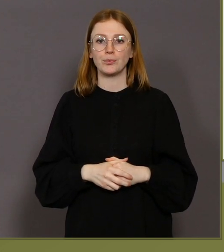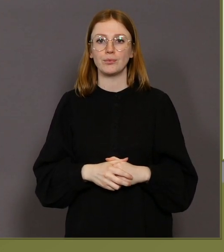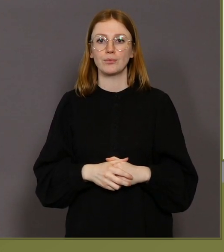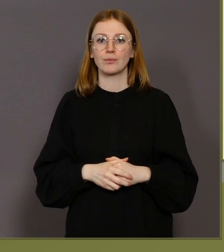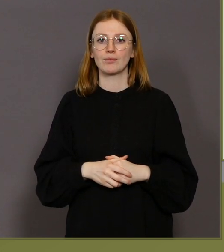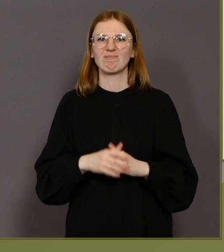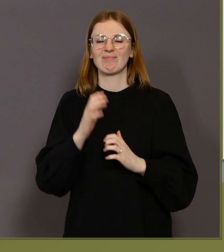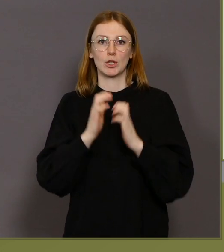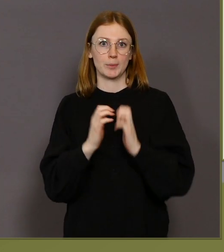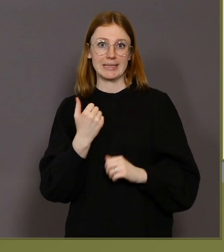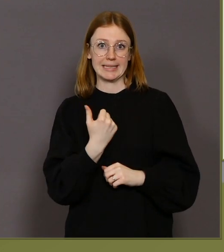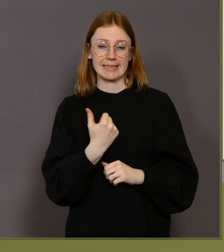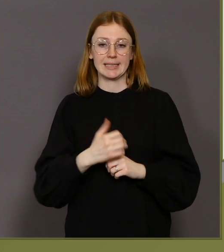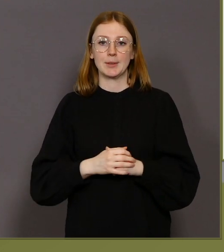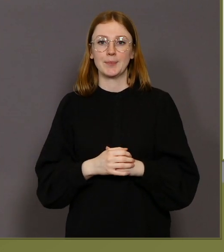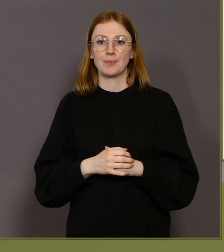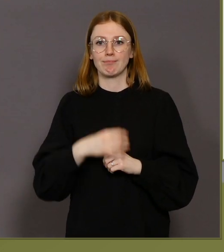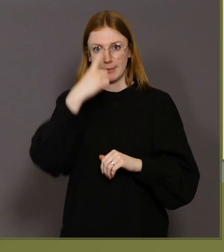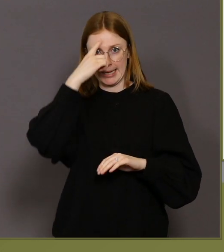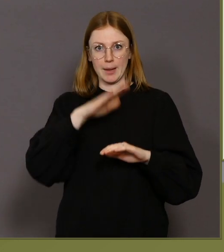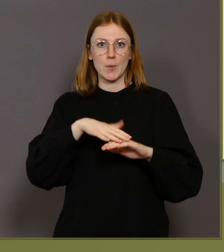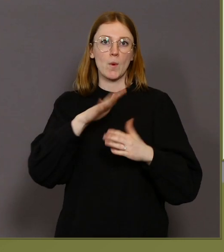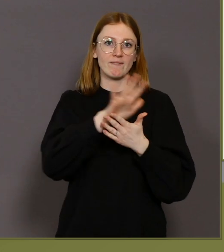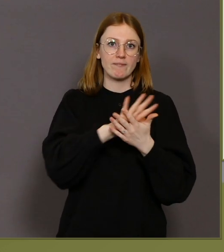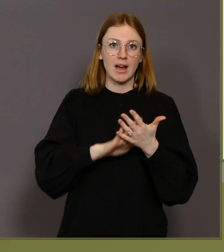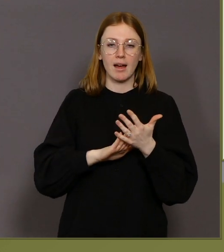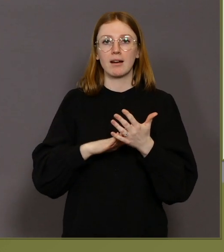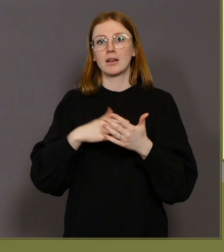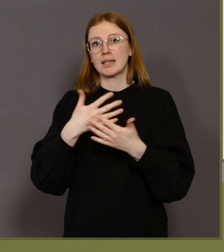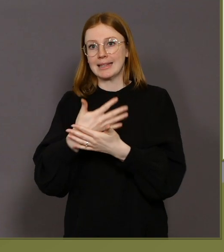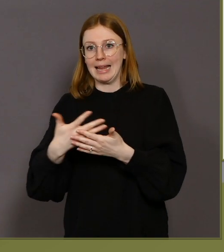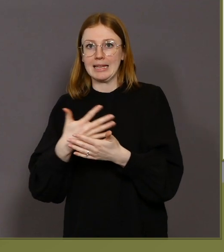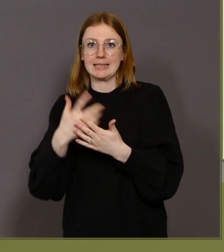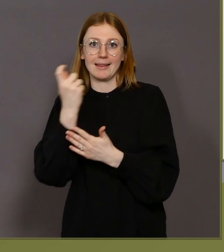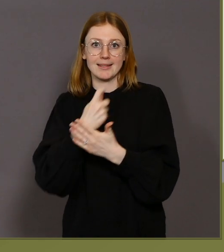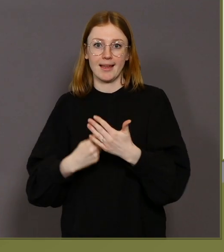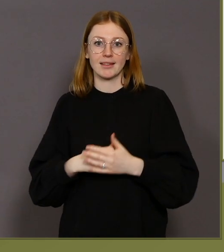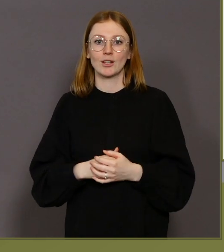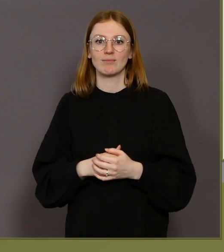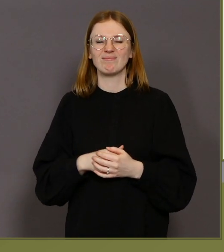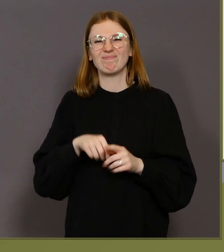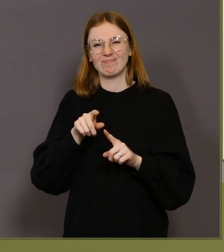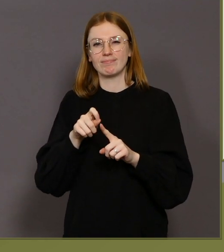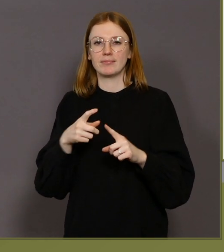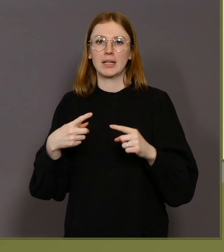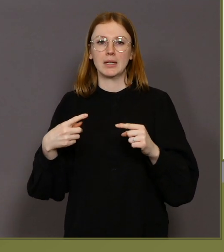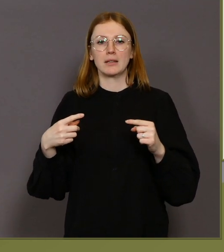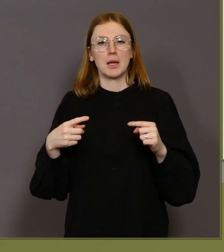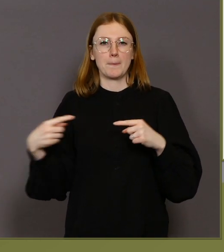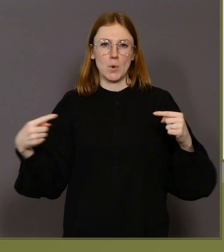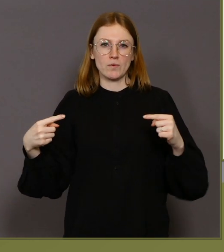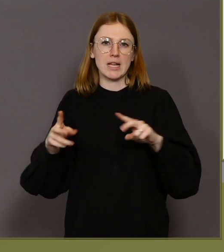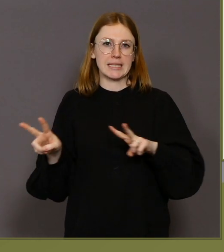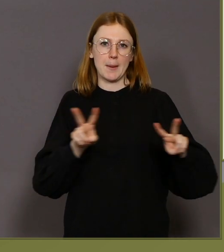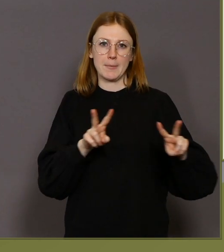The sixth rule is consider colors and text design. And this is largely the same as on the web.